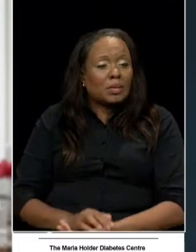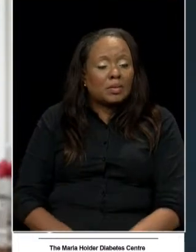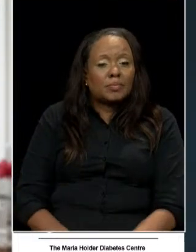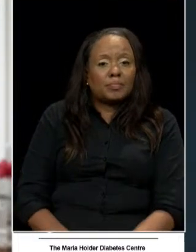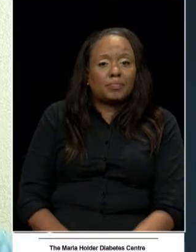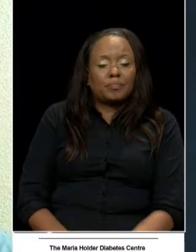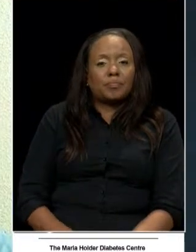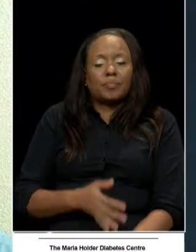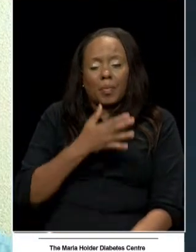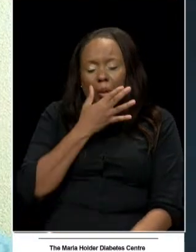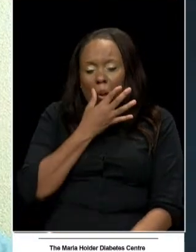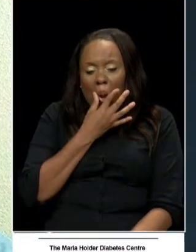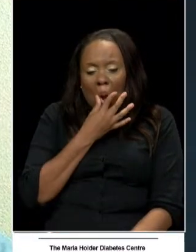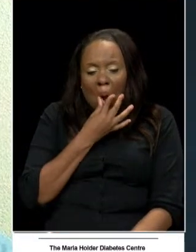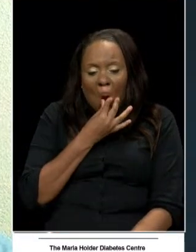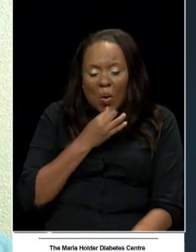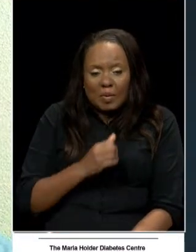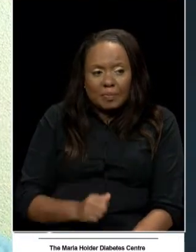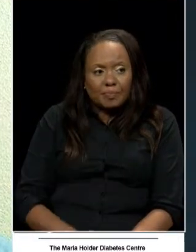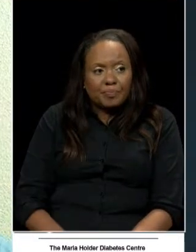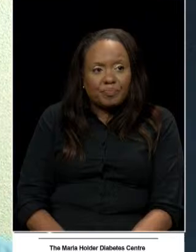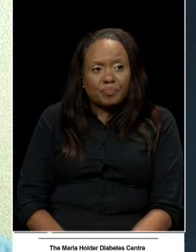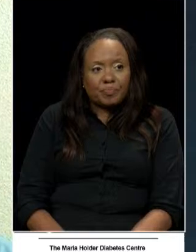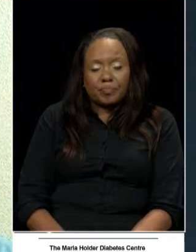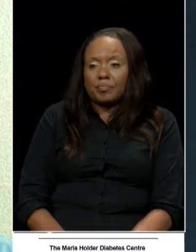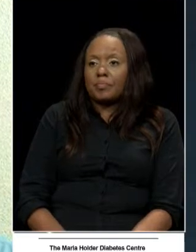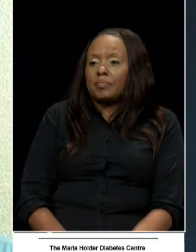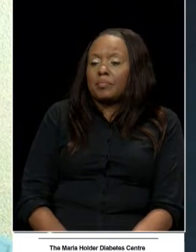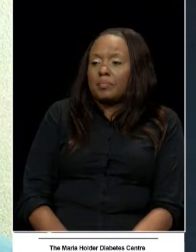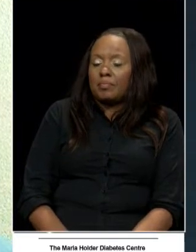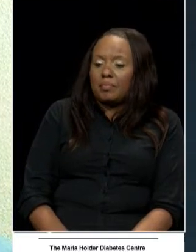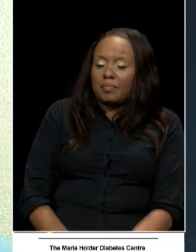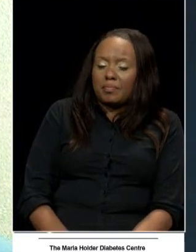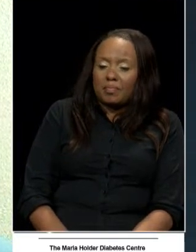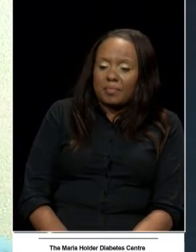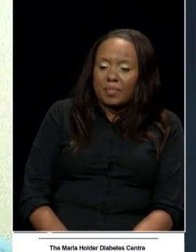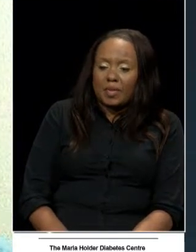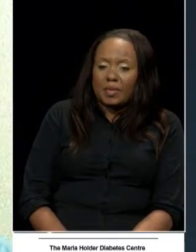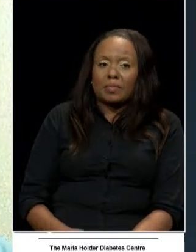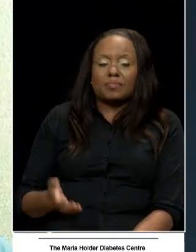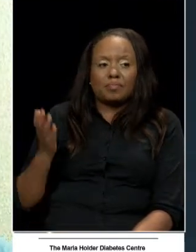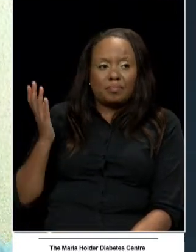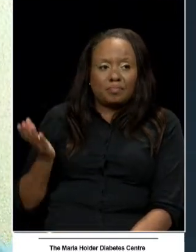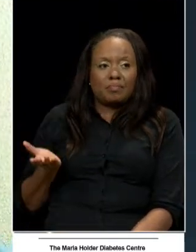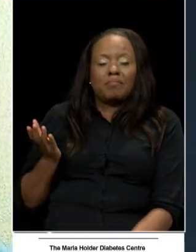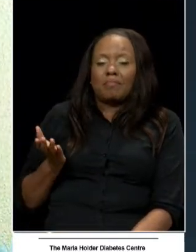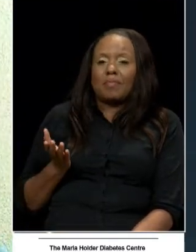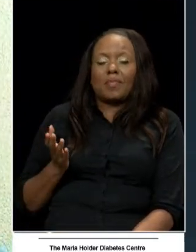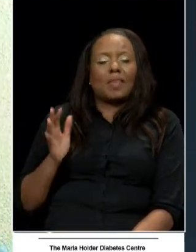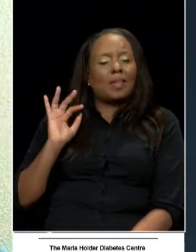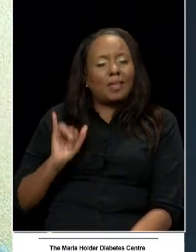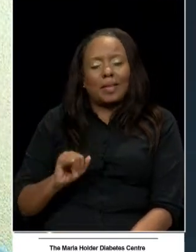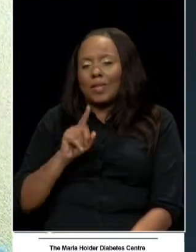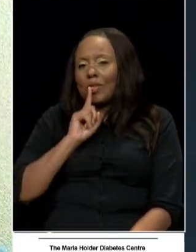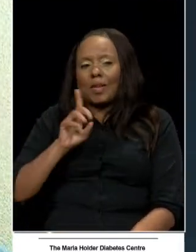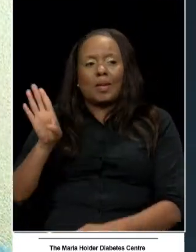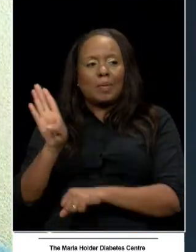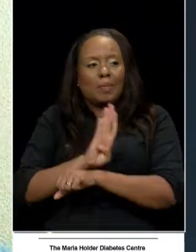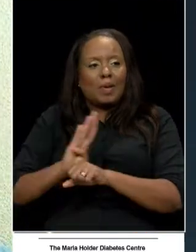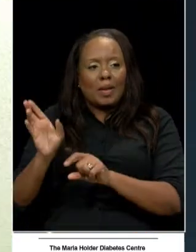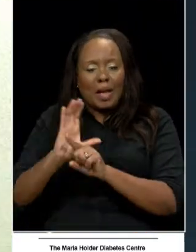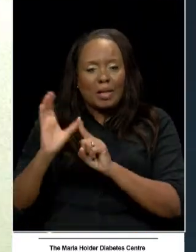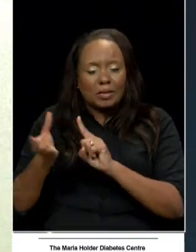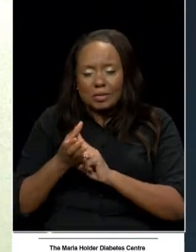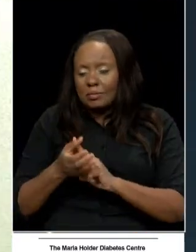I can comment on that. It is one of our cultures in Barbados, so that the